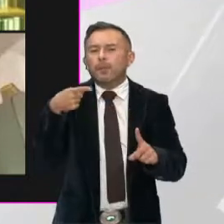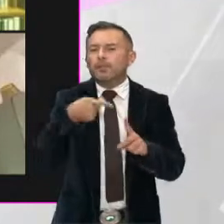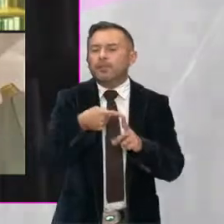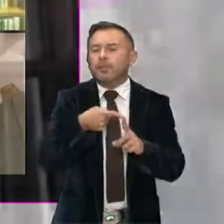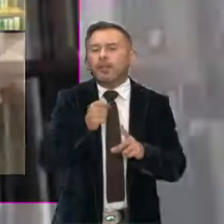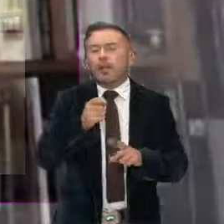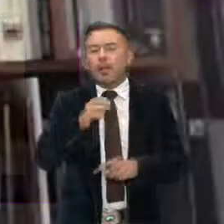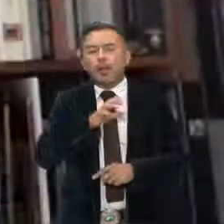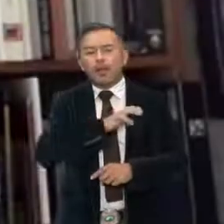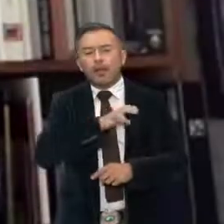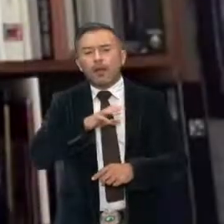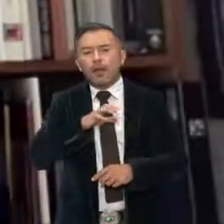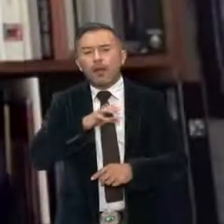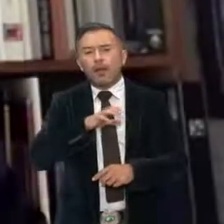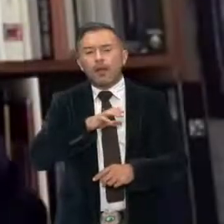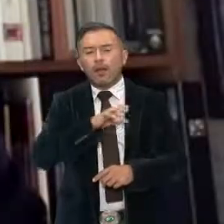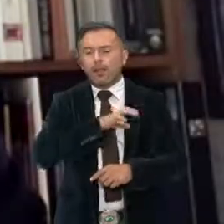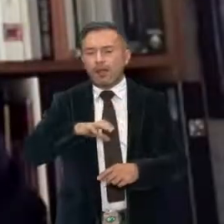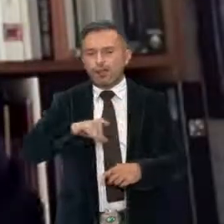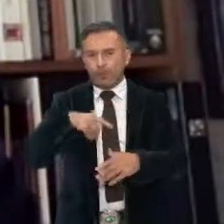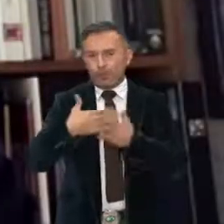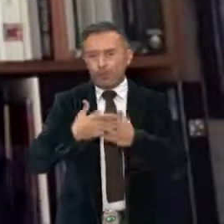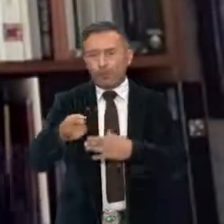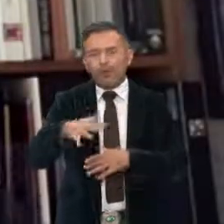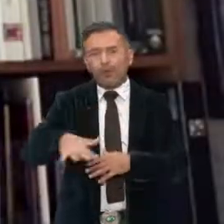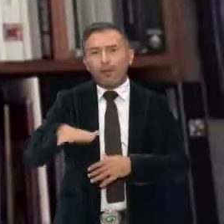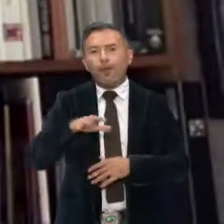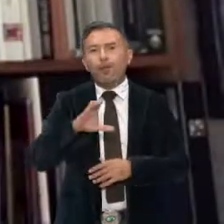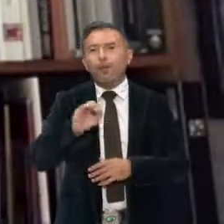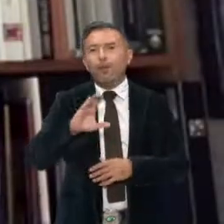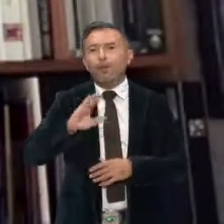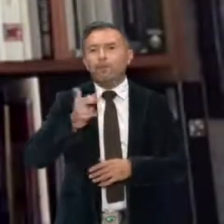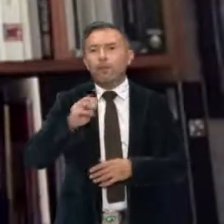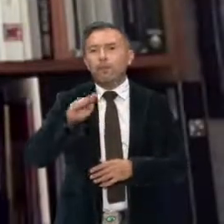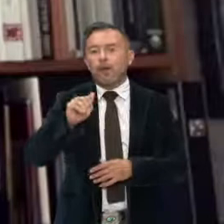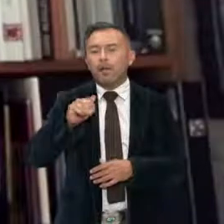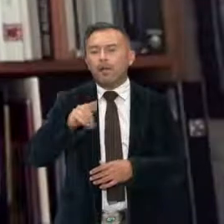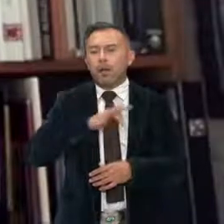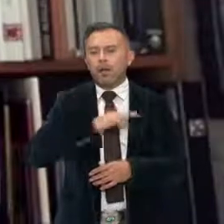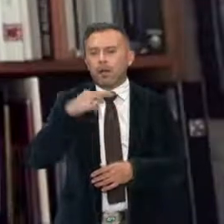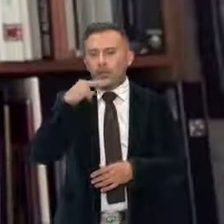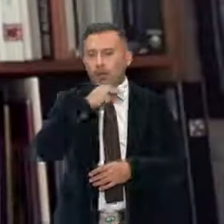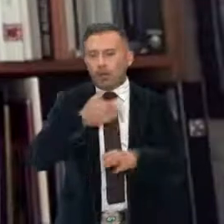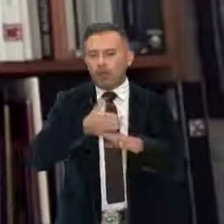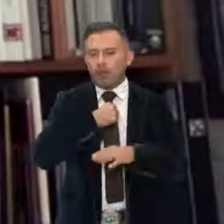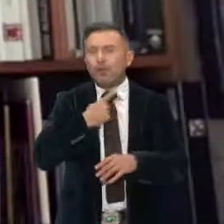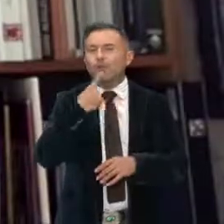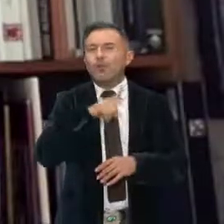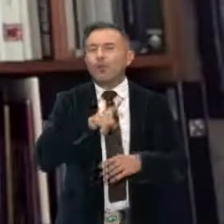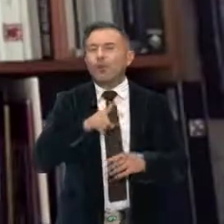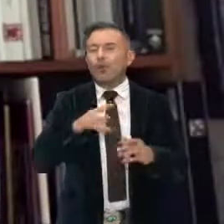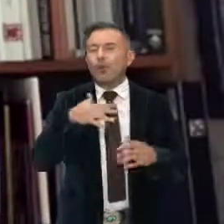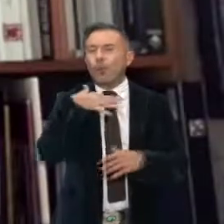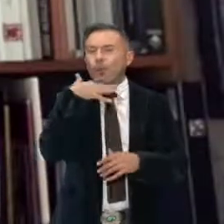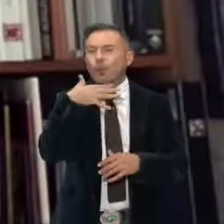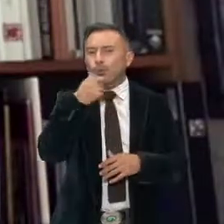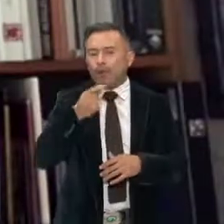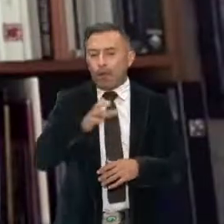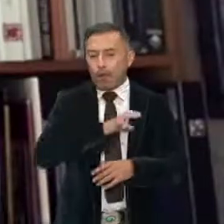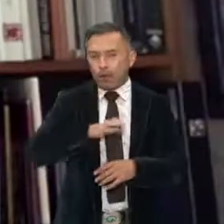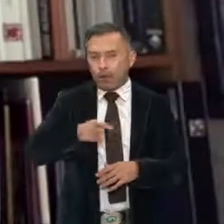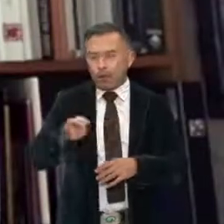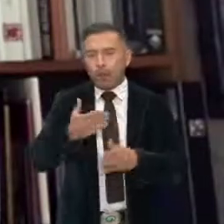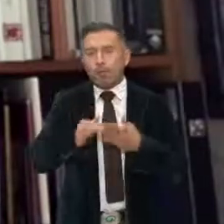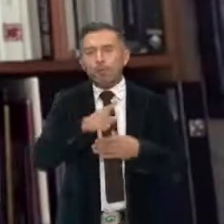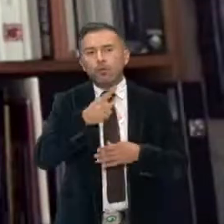most danger for them, and specifically the candidate to the mayorship of Cochabamba